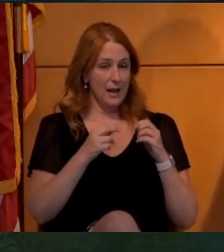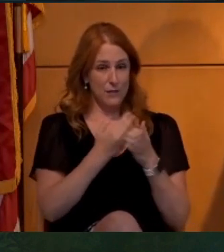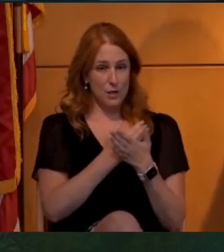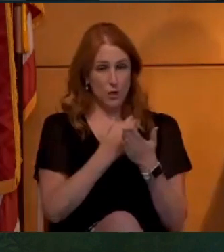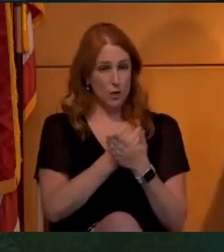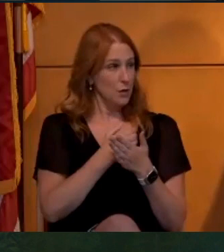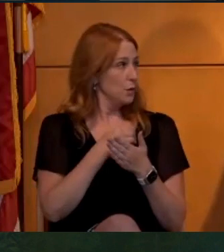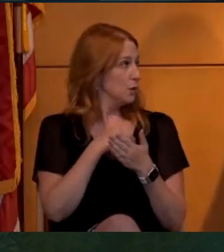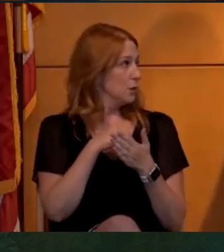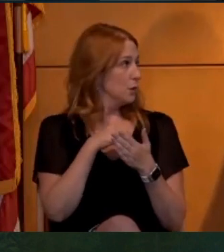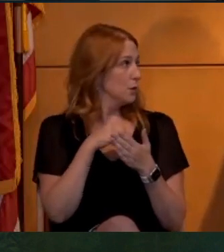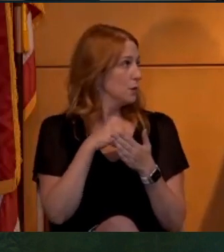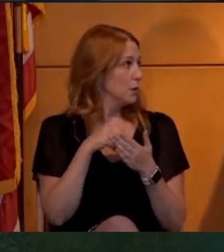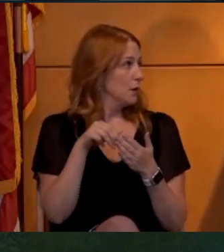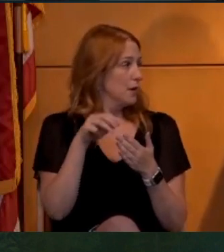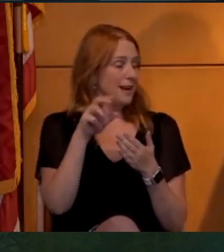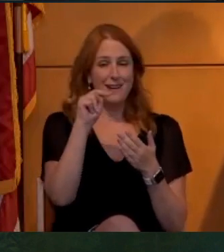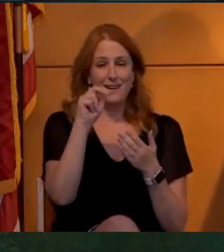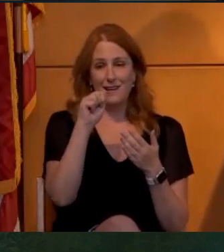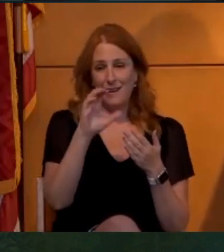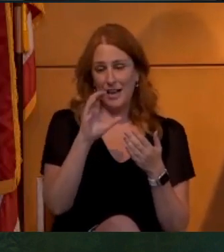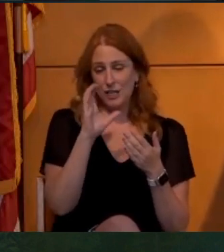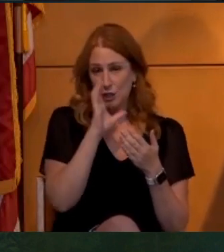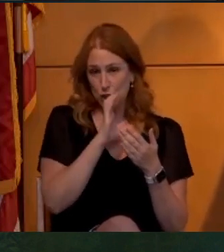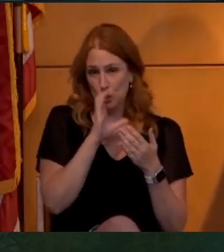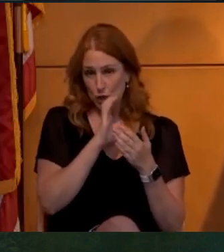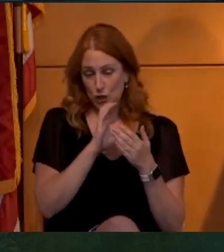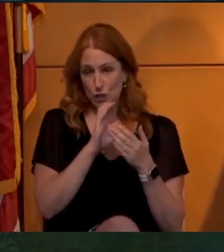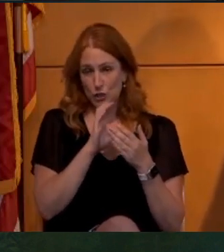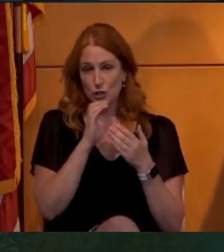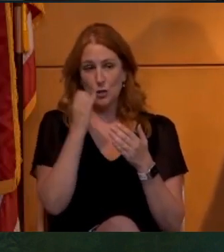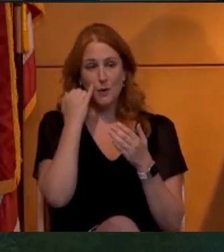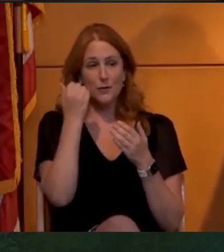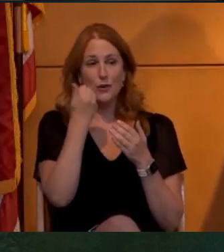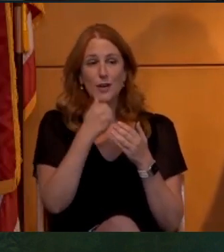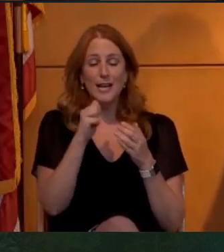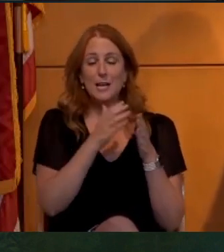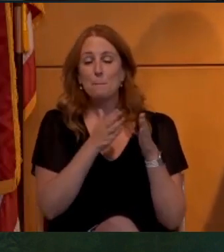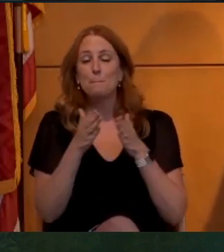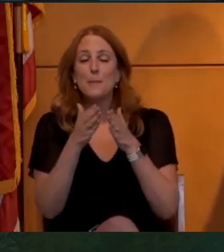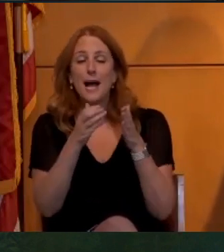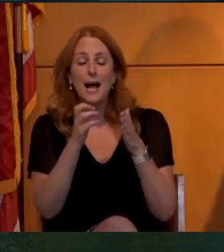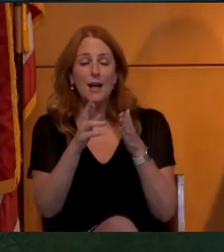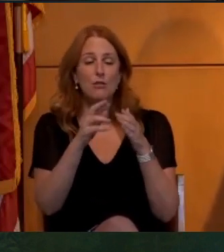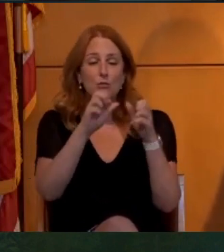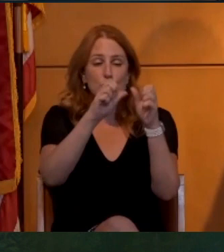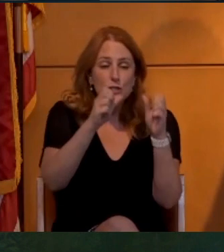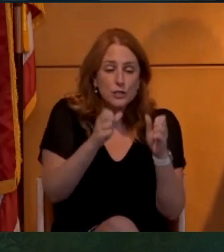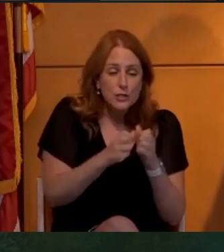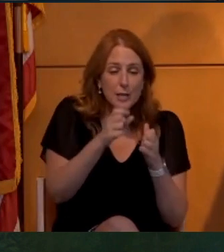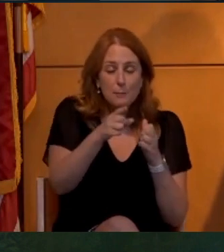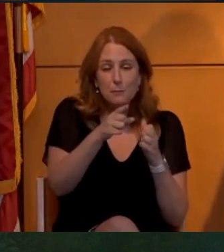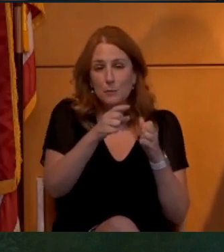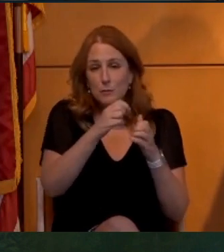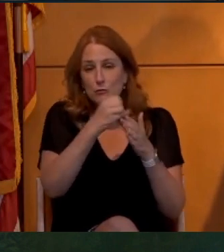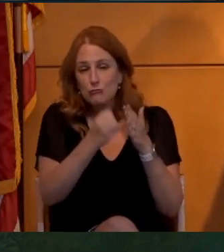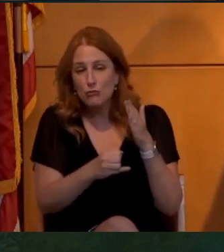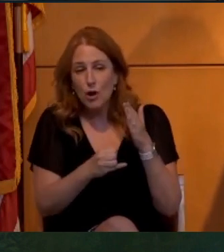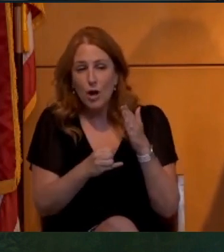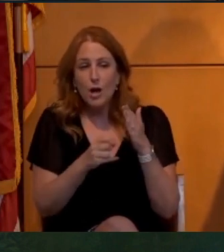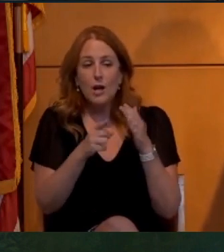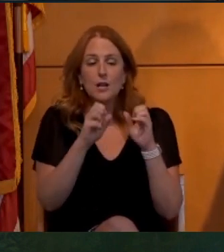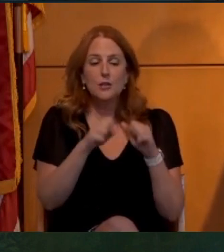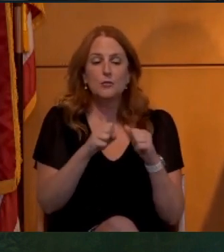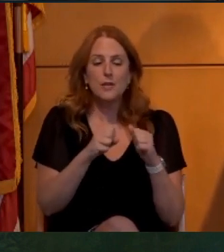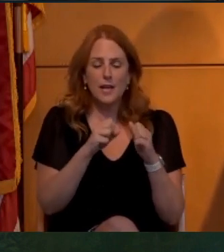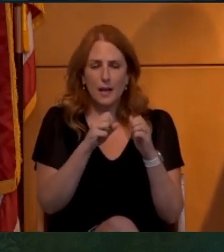feature. So for any path or polygon that you draw, you can find what NAC strips are available, and you can refine your